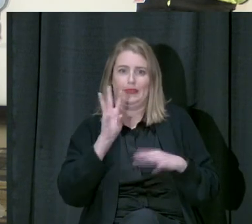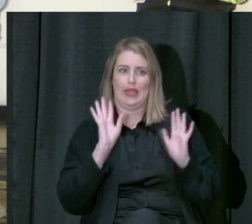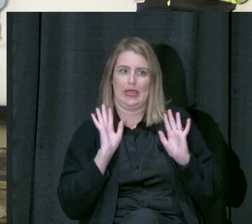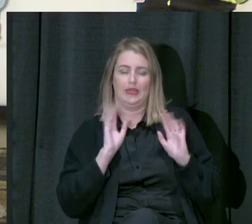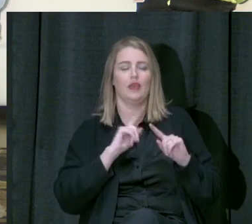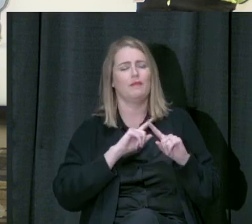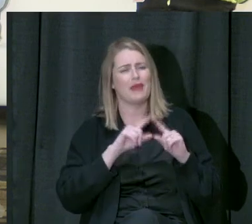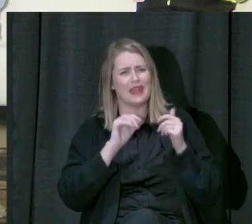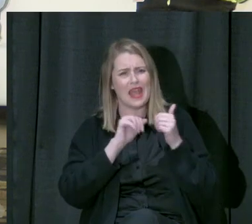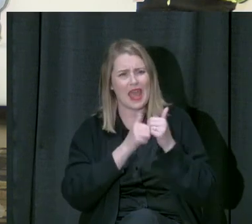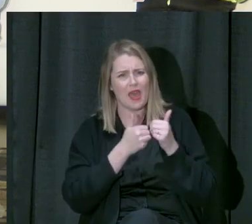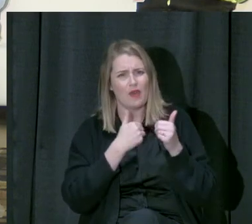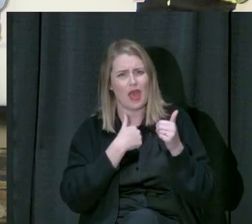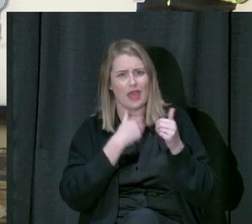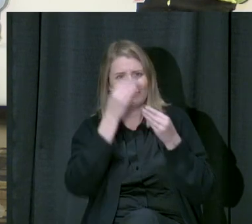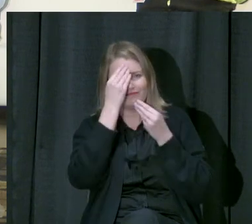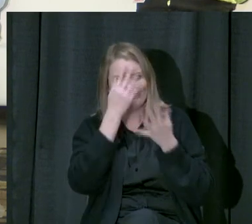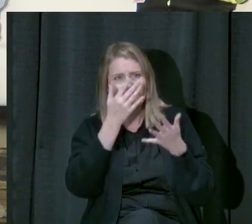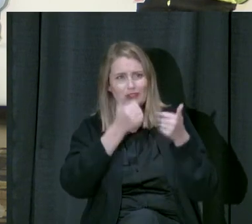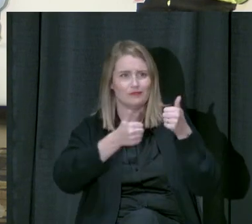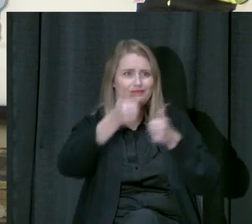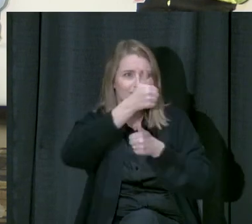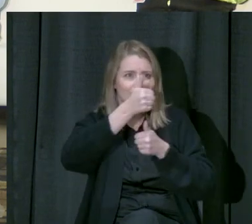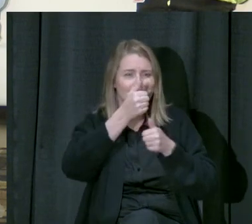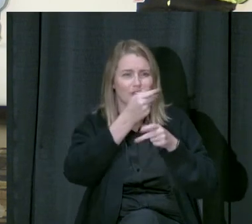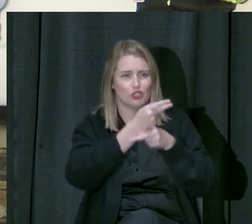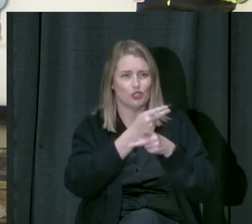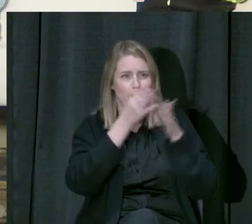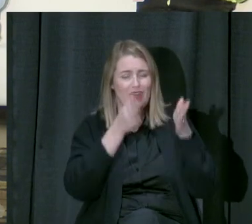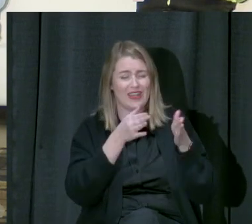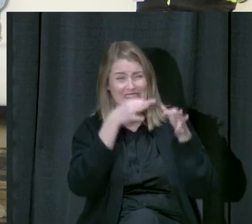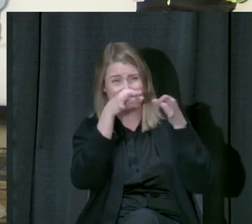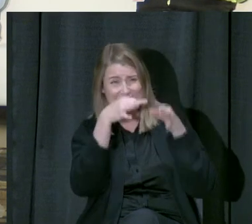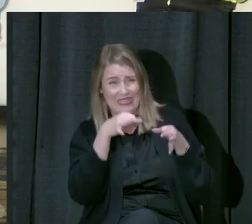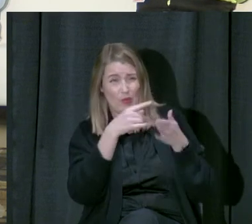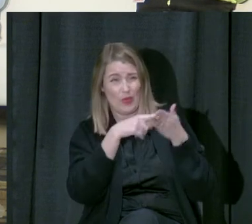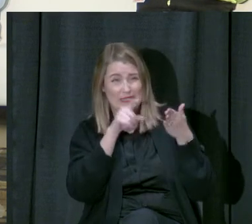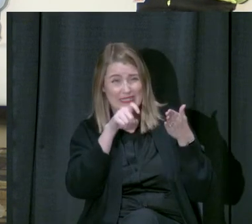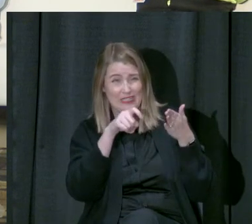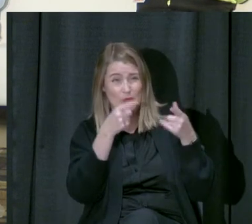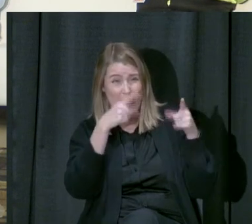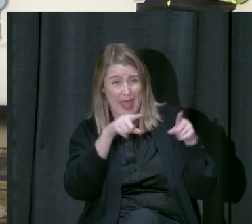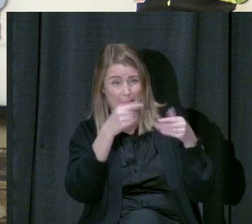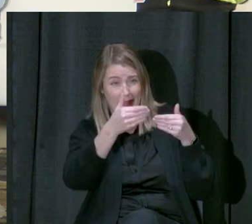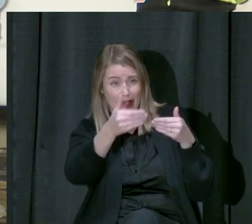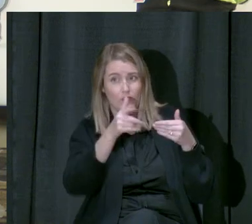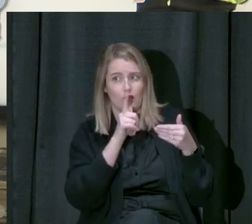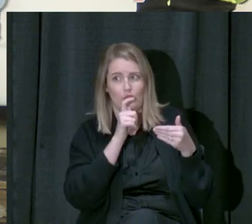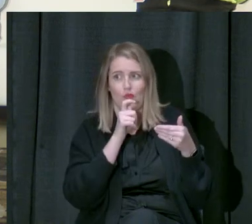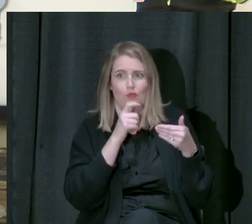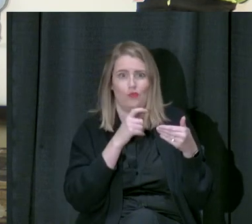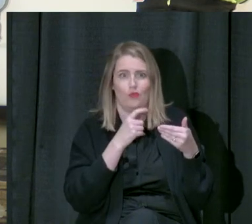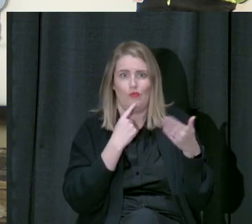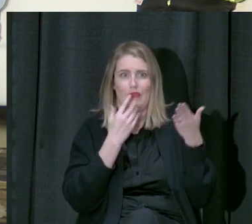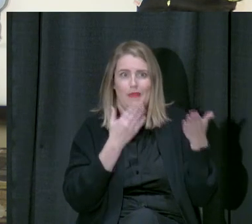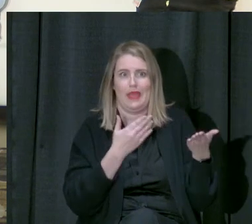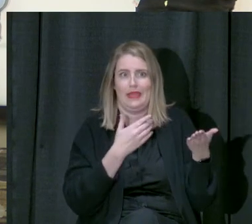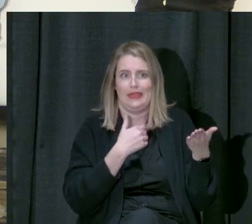to my supervisors and explain to them what needs to happen, and then who would you recommend I send them